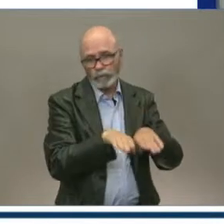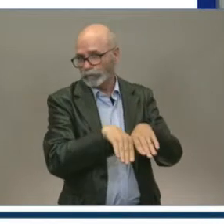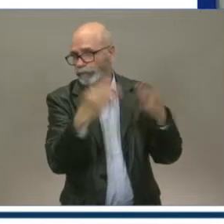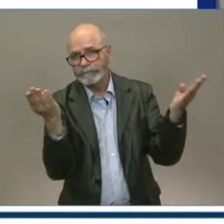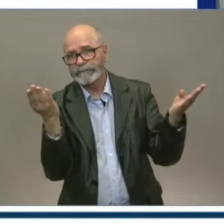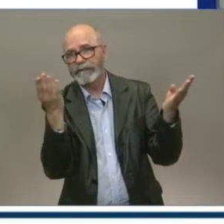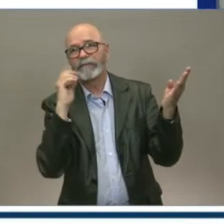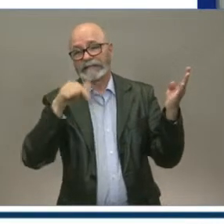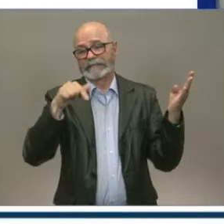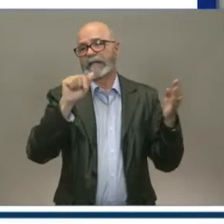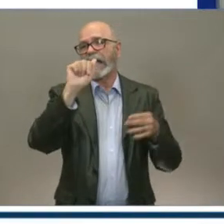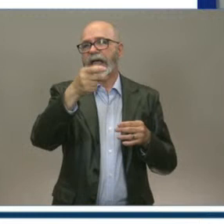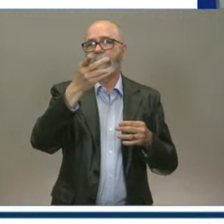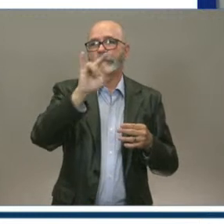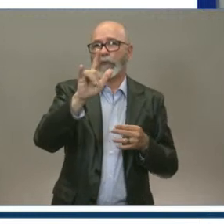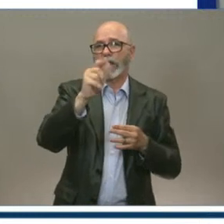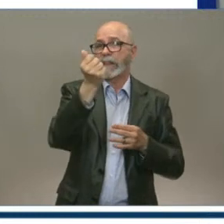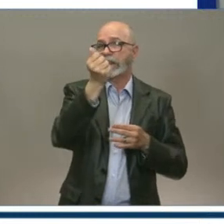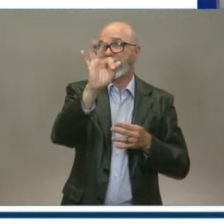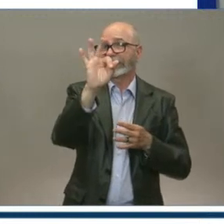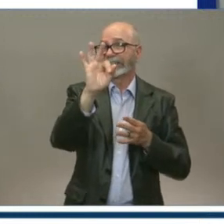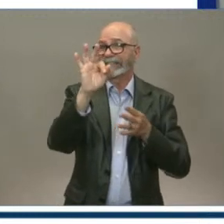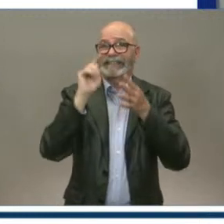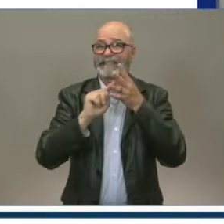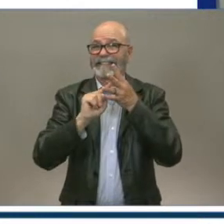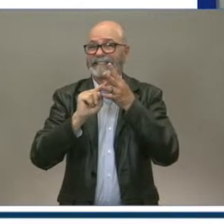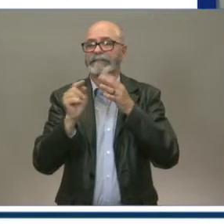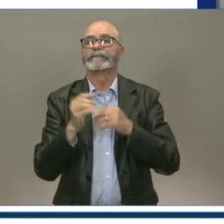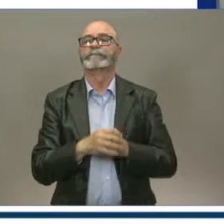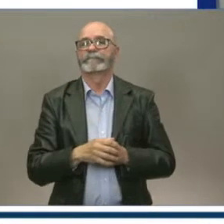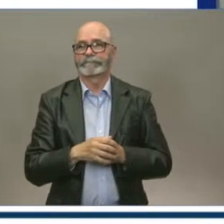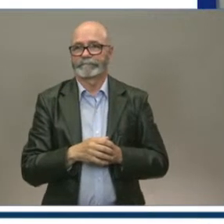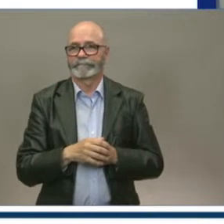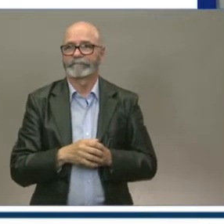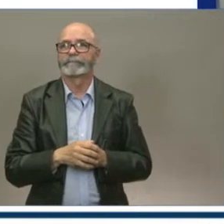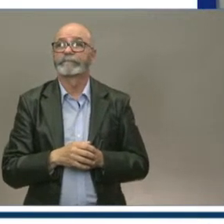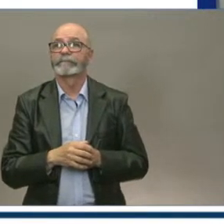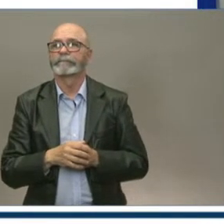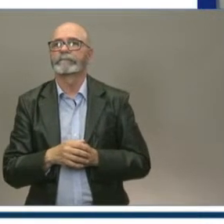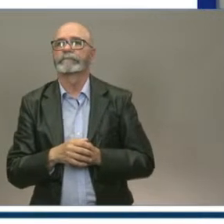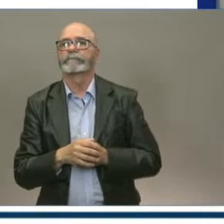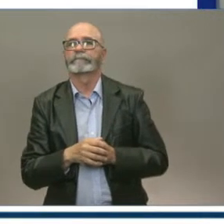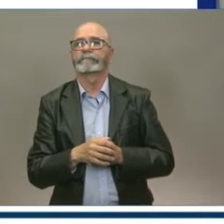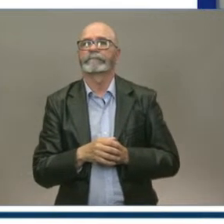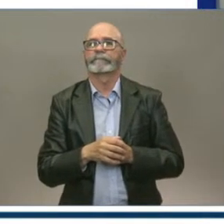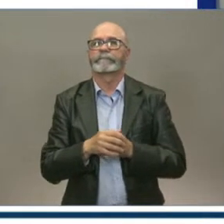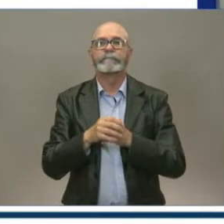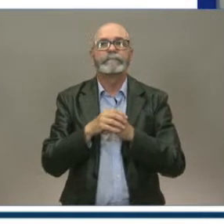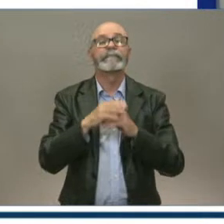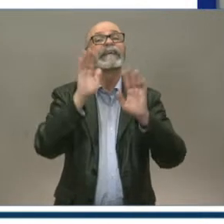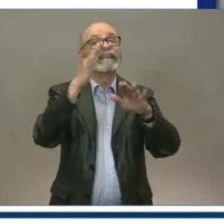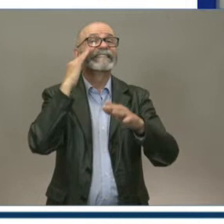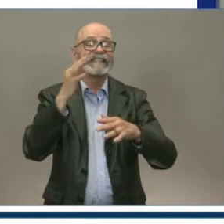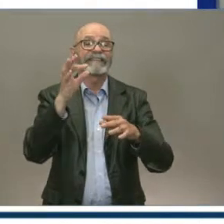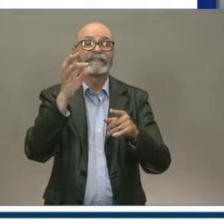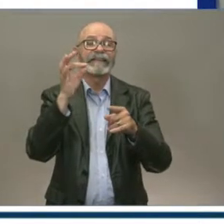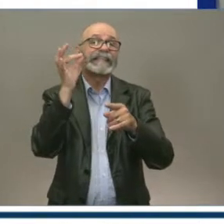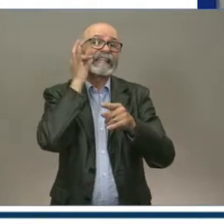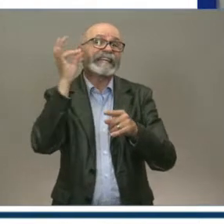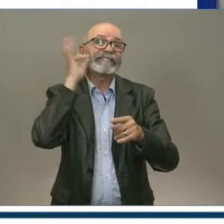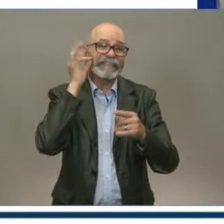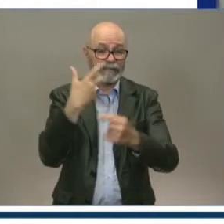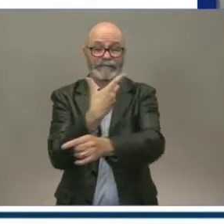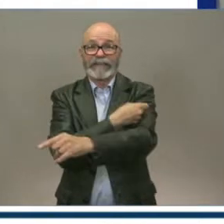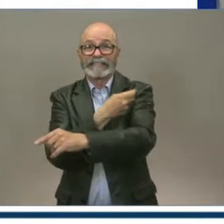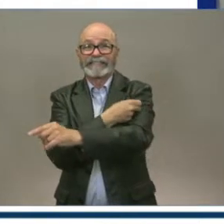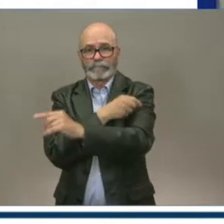19th. I also wanted to provide an update on how vaccinations are going with the Mi'kmaq elders. We continue to